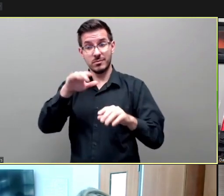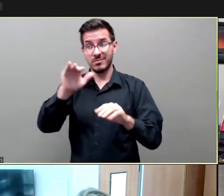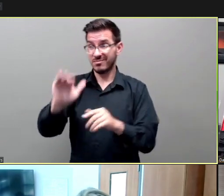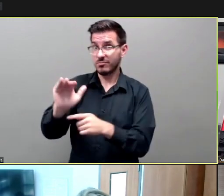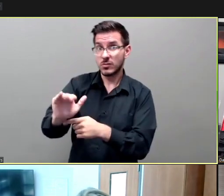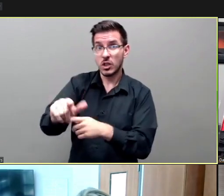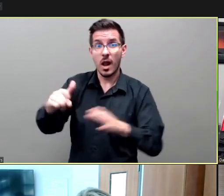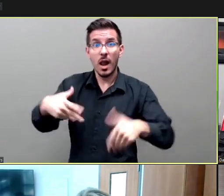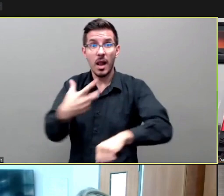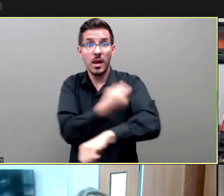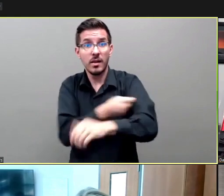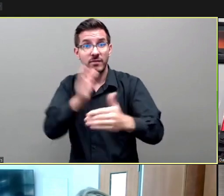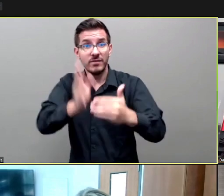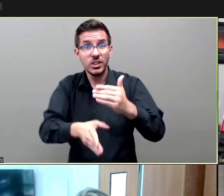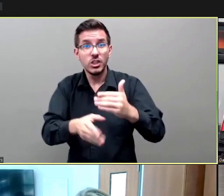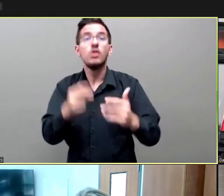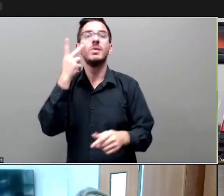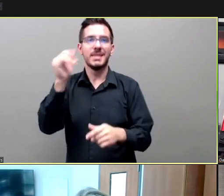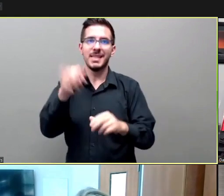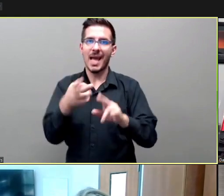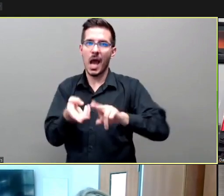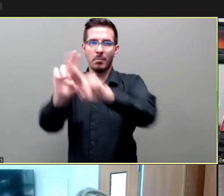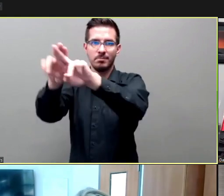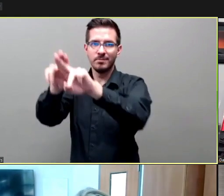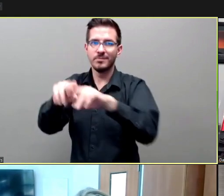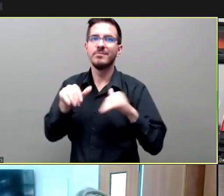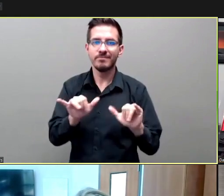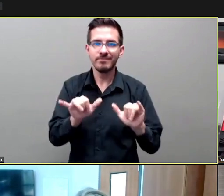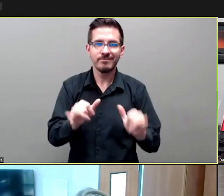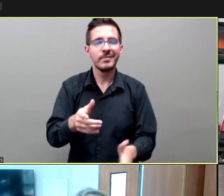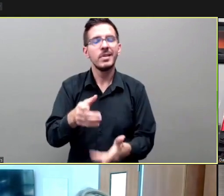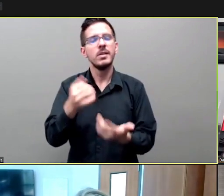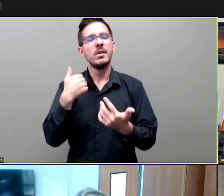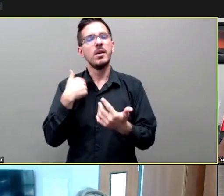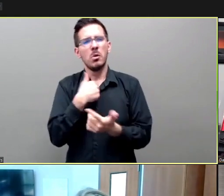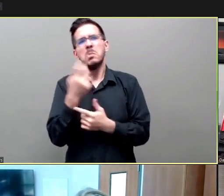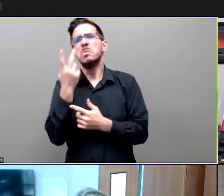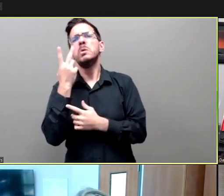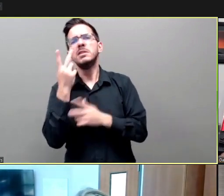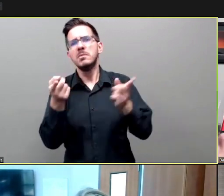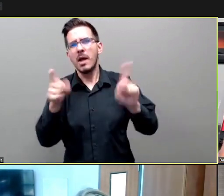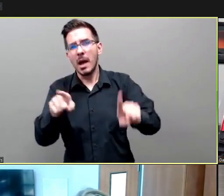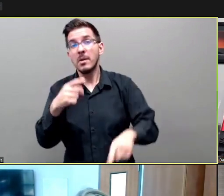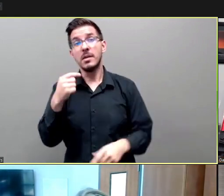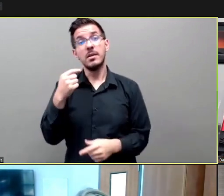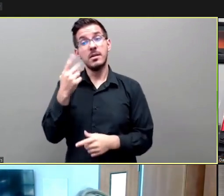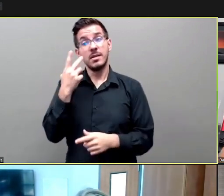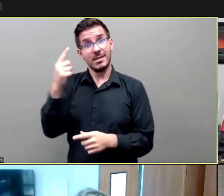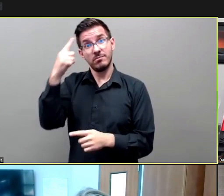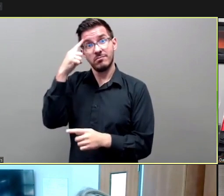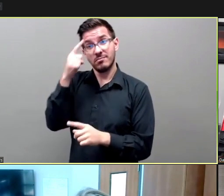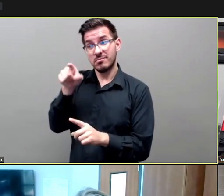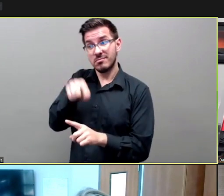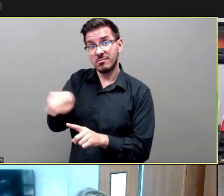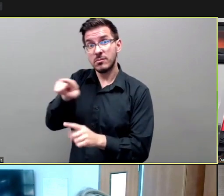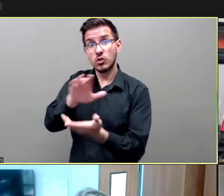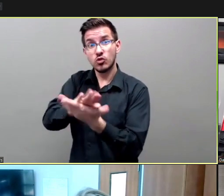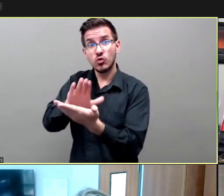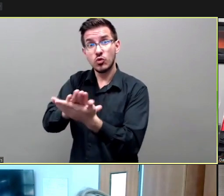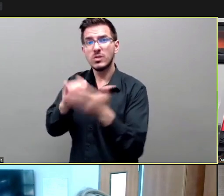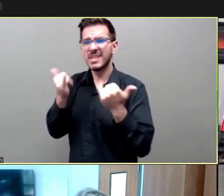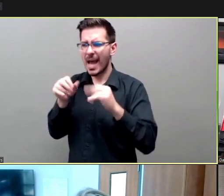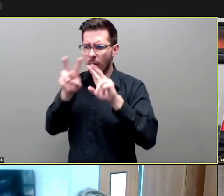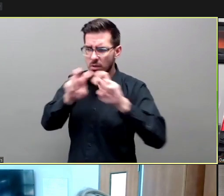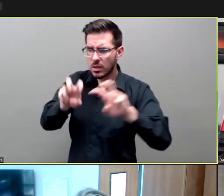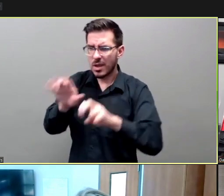back in play, we're seeing a big uptick. And so we'll see what happens. I think schools are even now going through and looking through those records